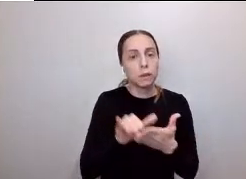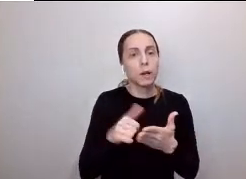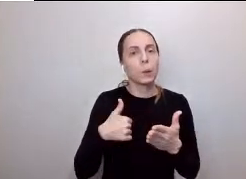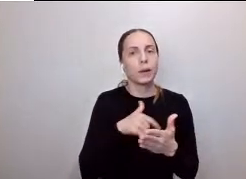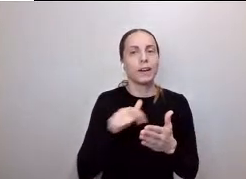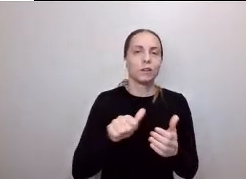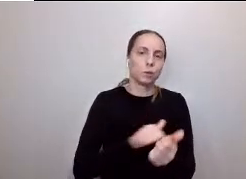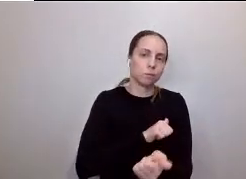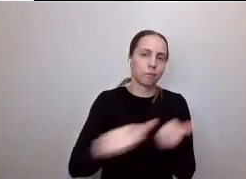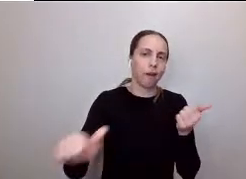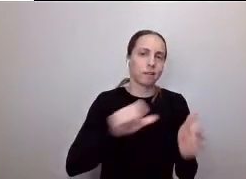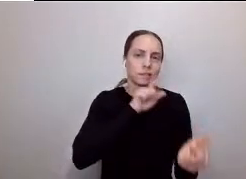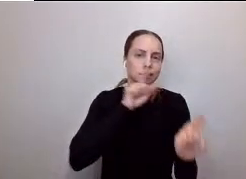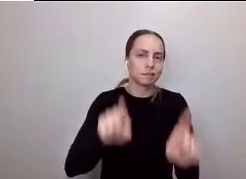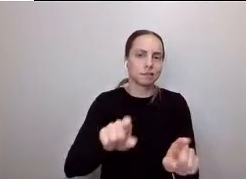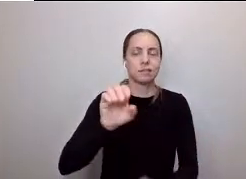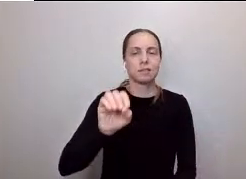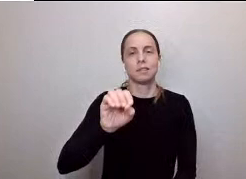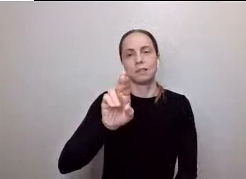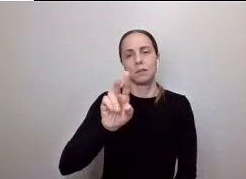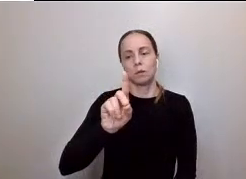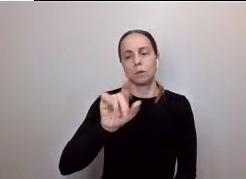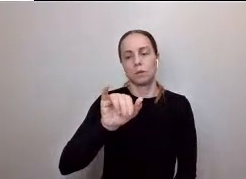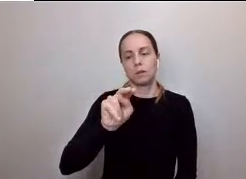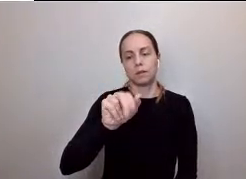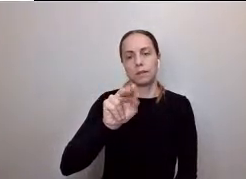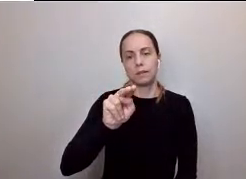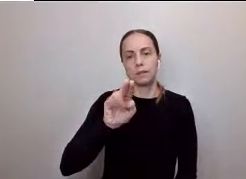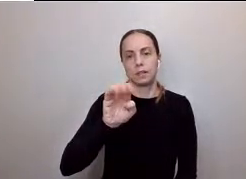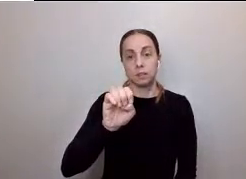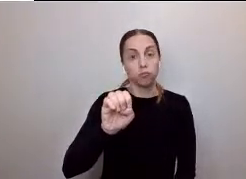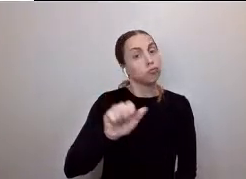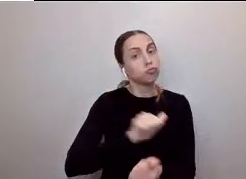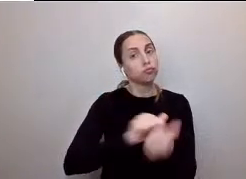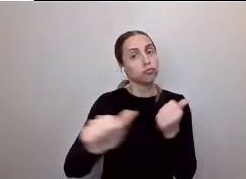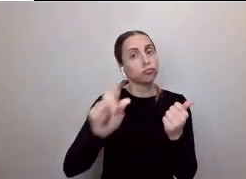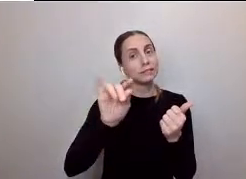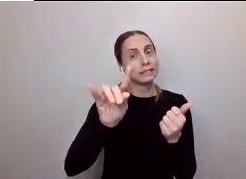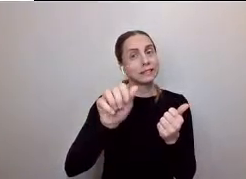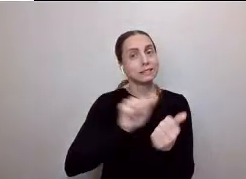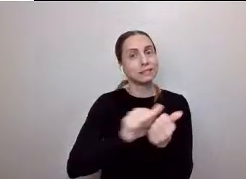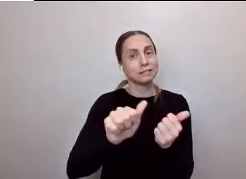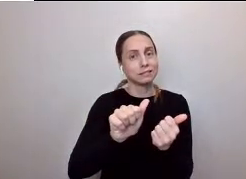did. And so that we now have those electrical inspectors back.